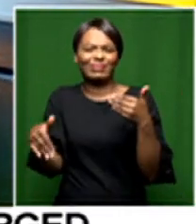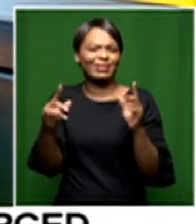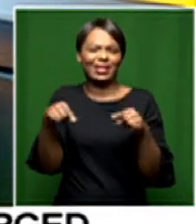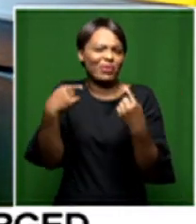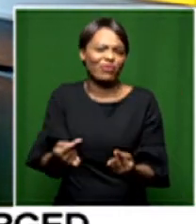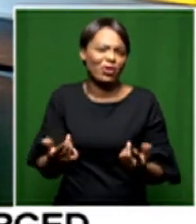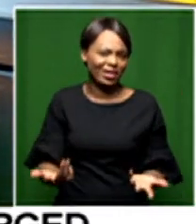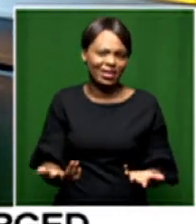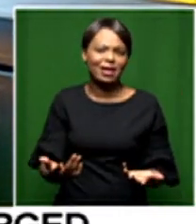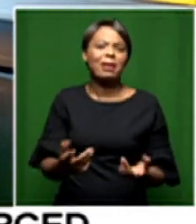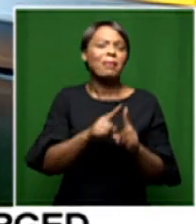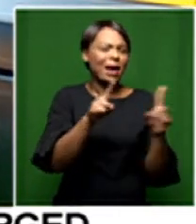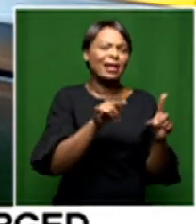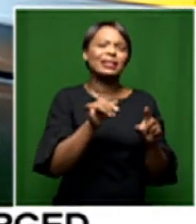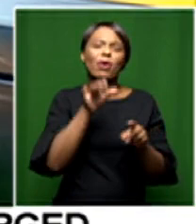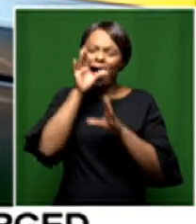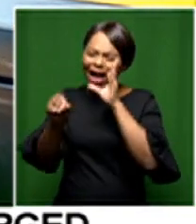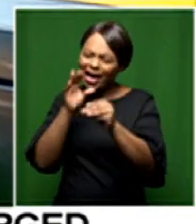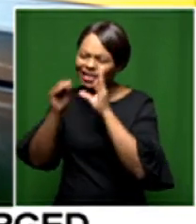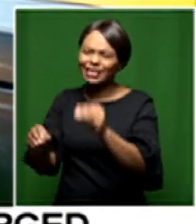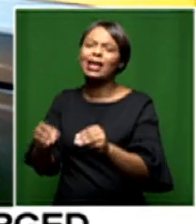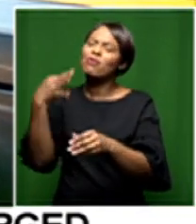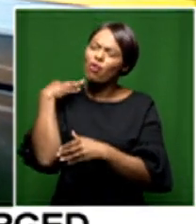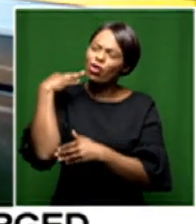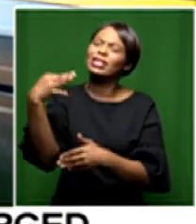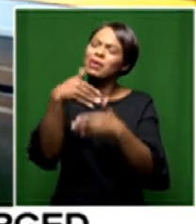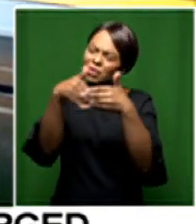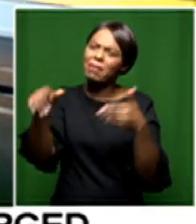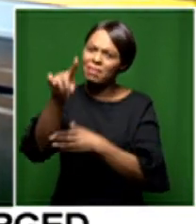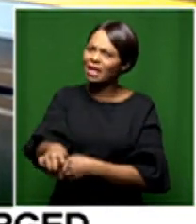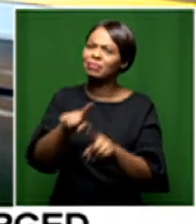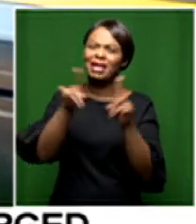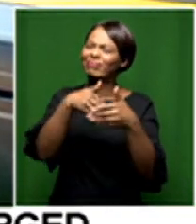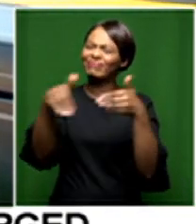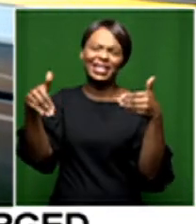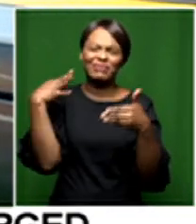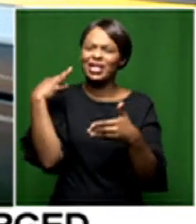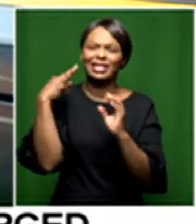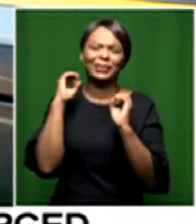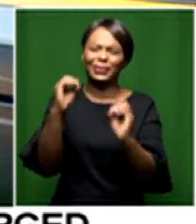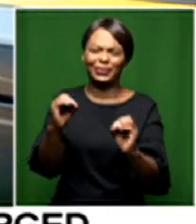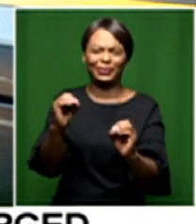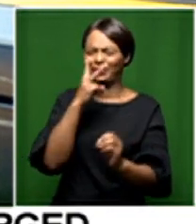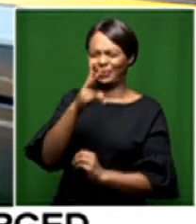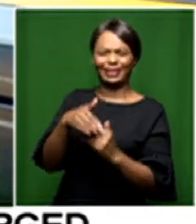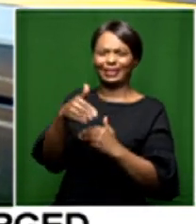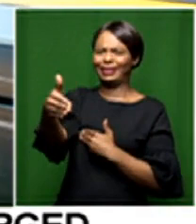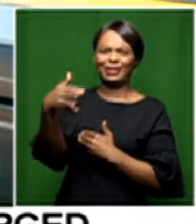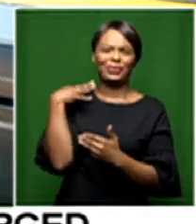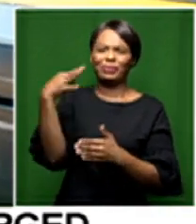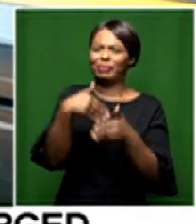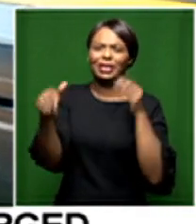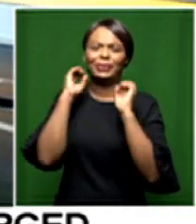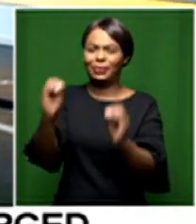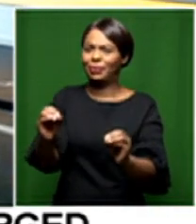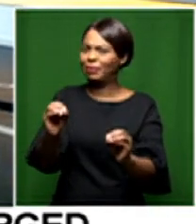though people have been asked to do so voluntarily. So what's going to happen? Because unless the ANC